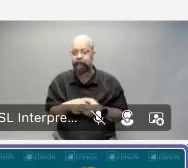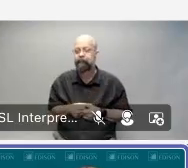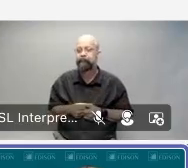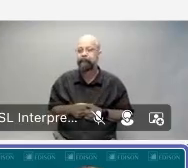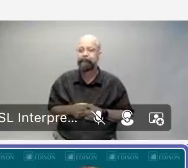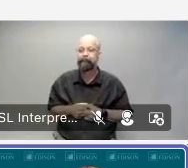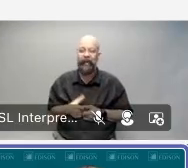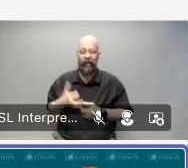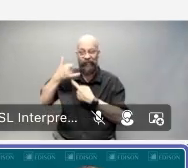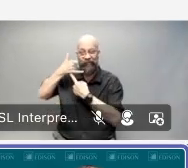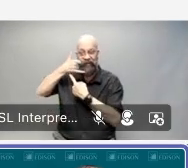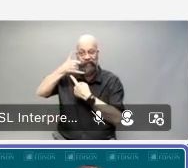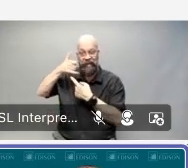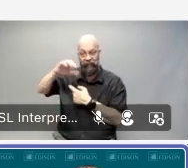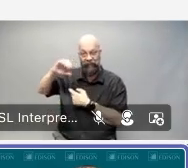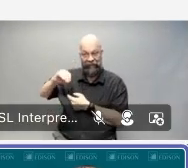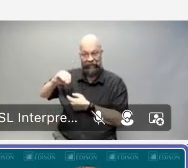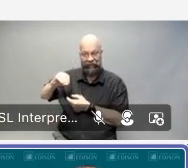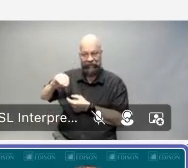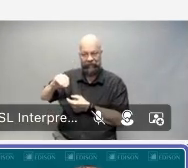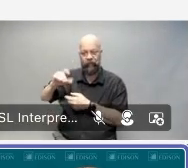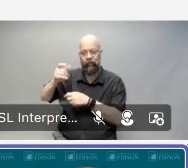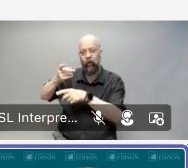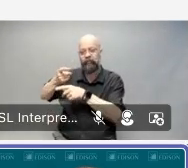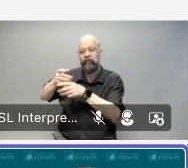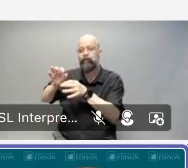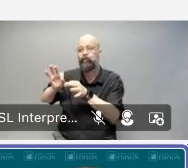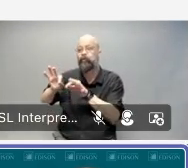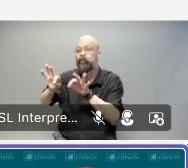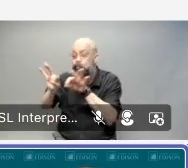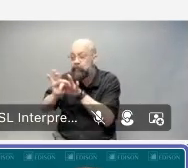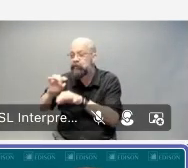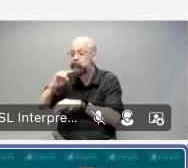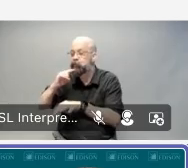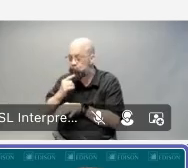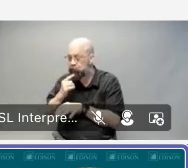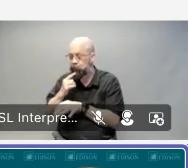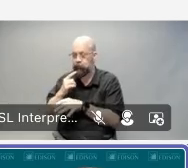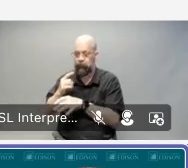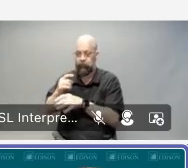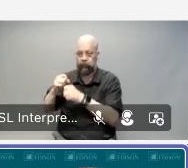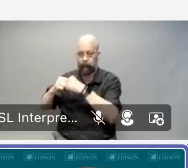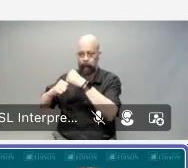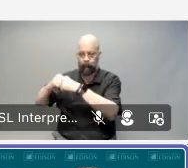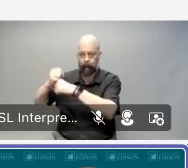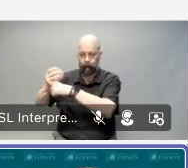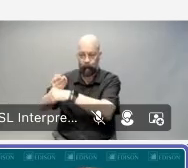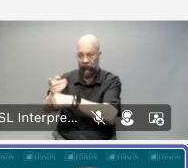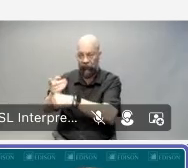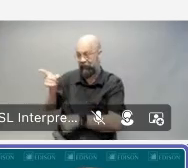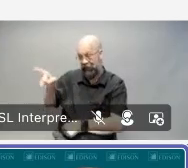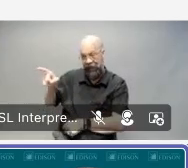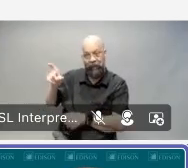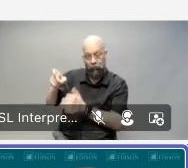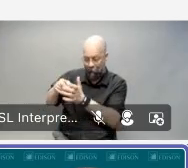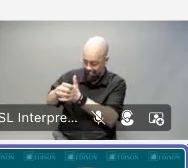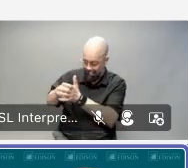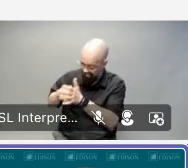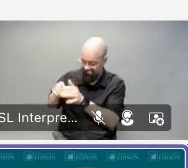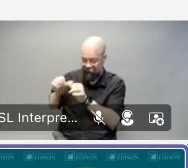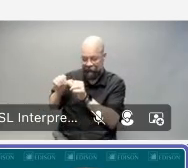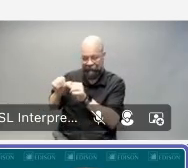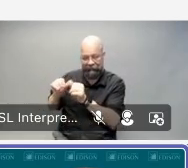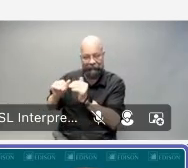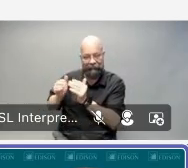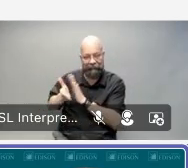Telecommunication companies are classified as critical infrastructure, and they must also maintain service continuity during a planned or unplanned